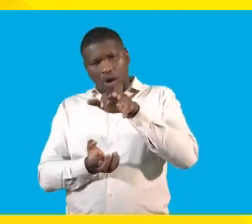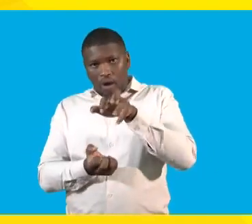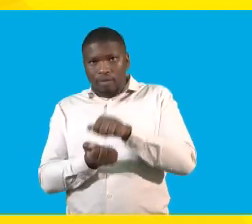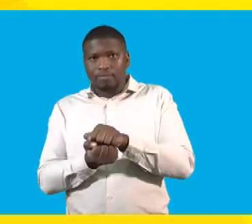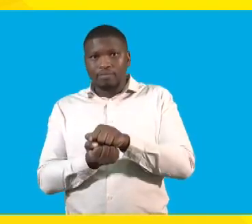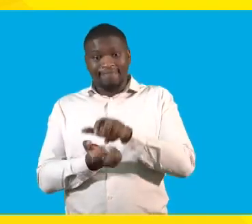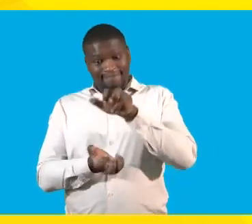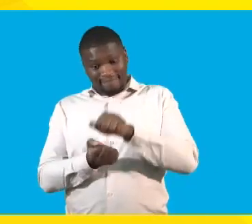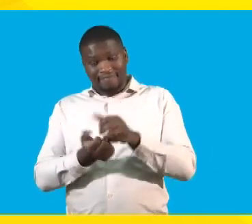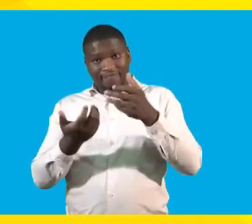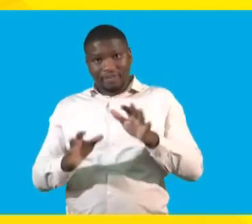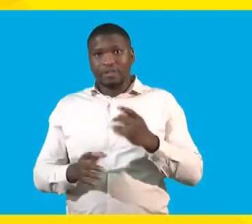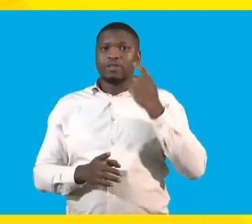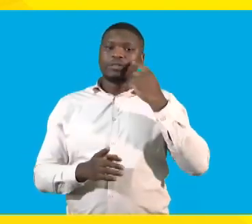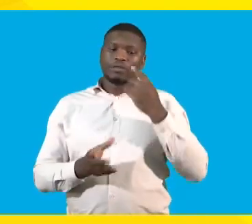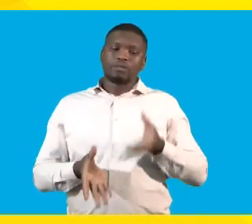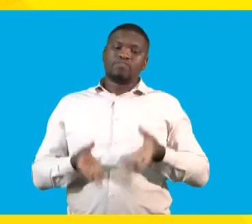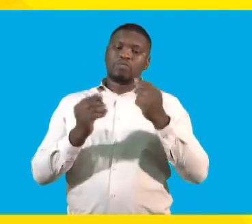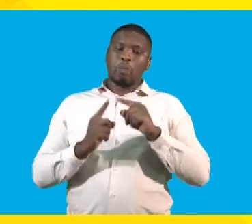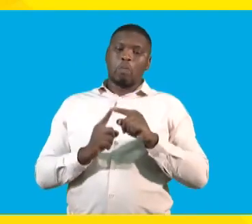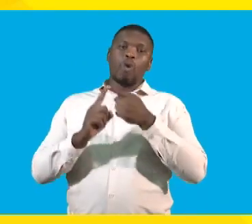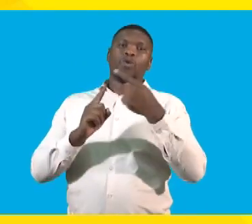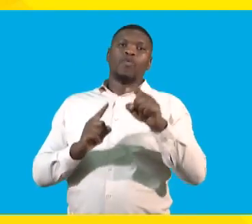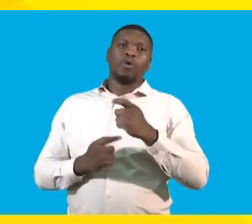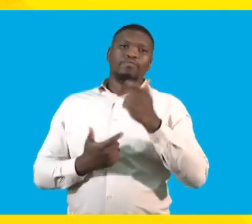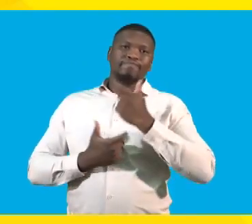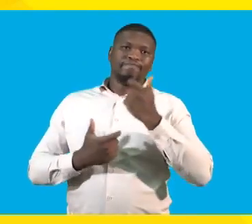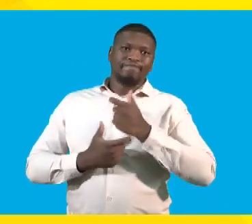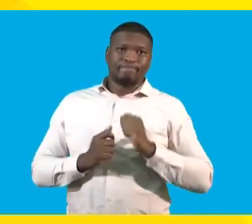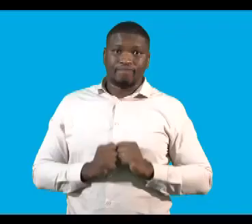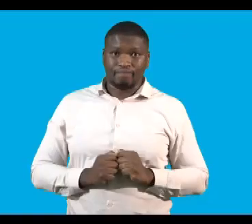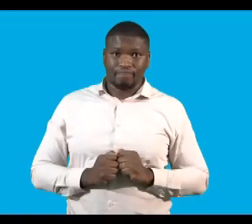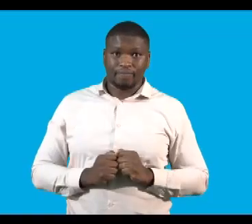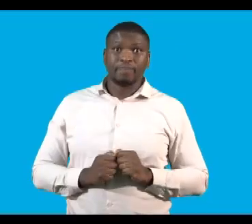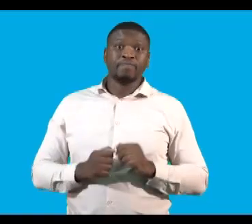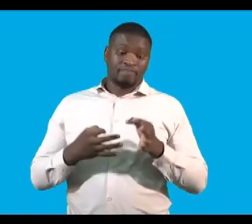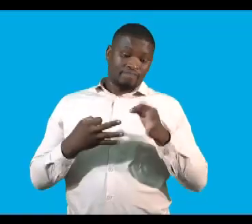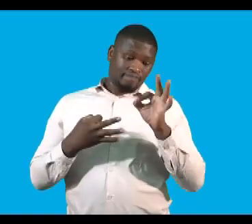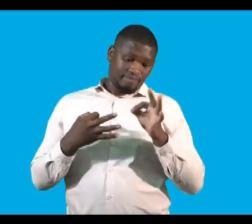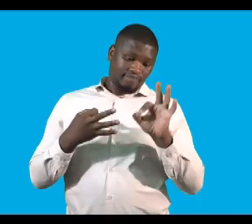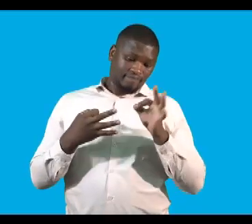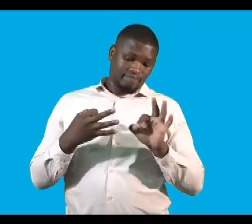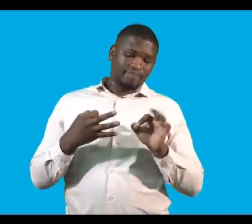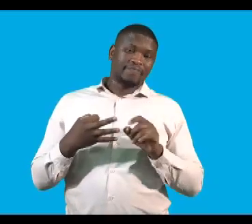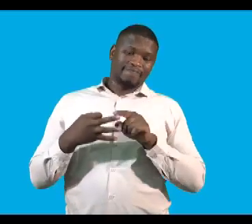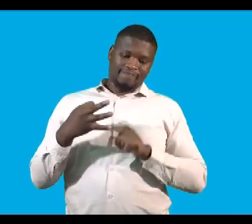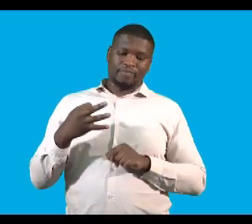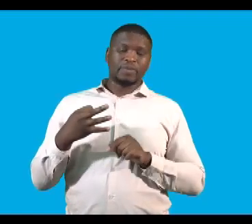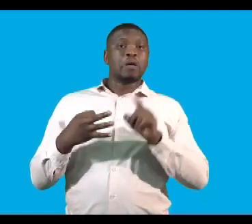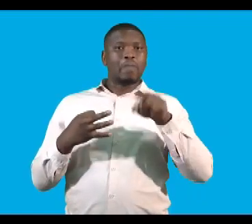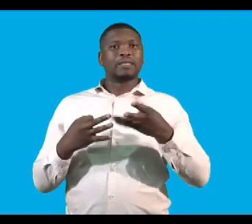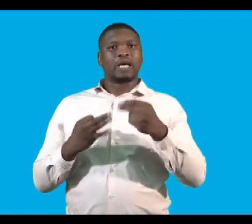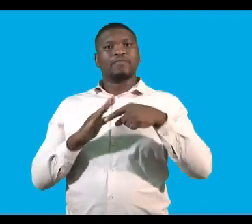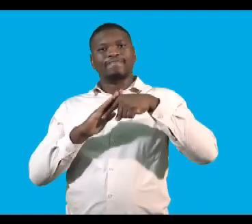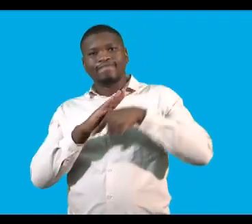where the point of humor is. So here, 3 marks only if there is a critical